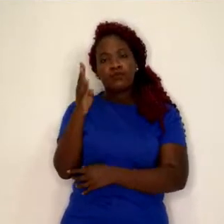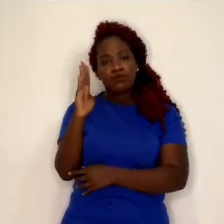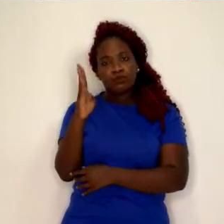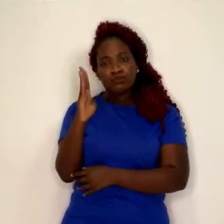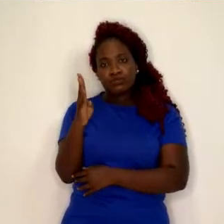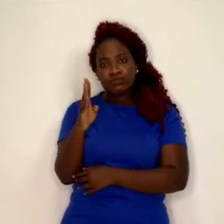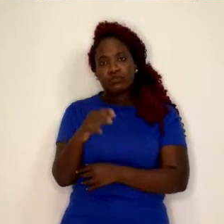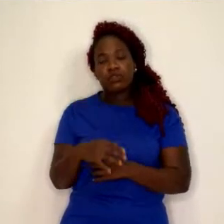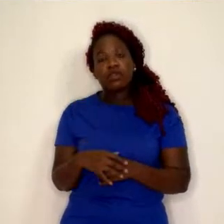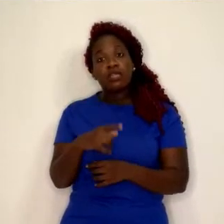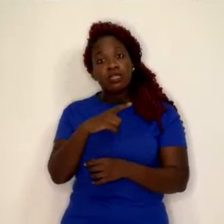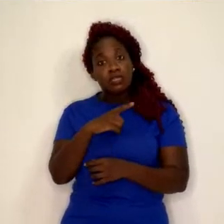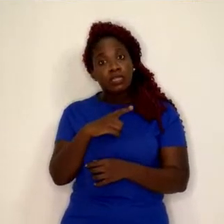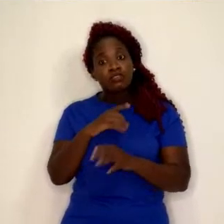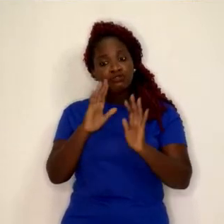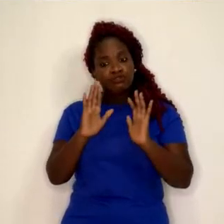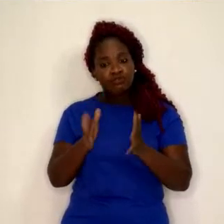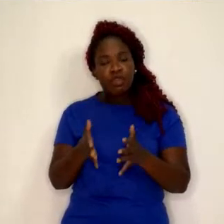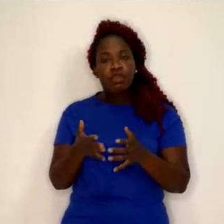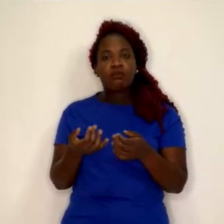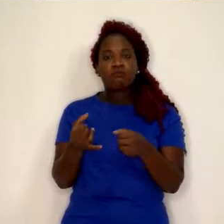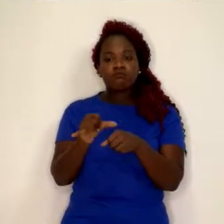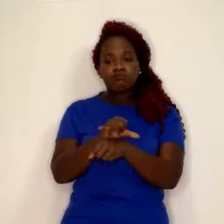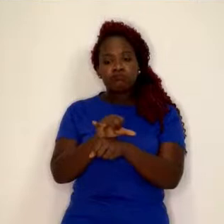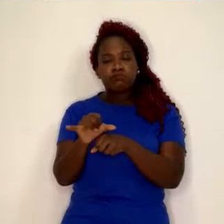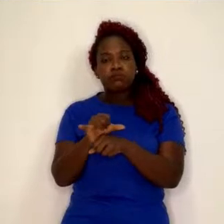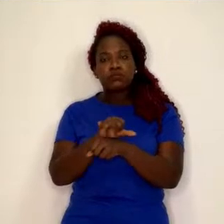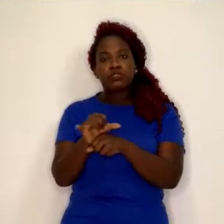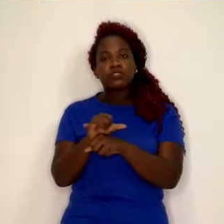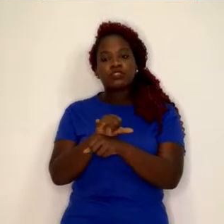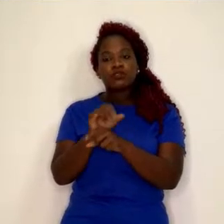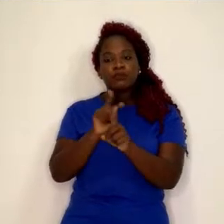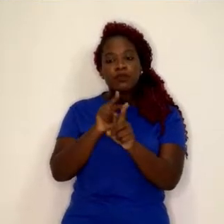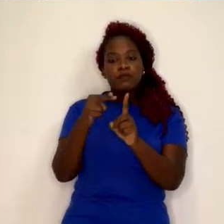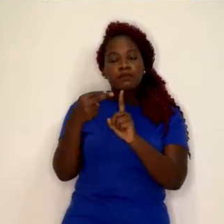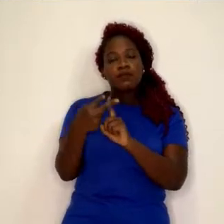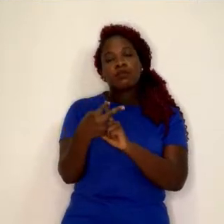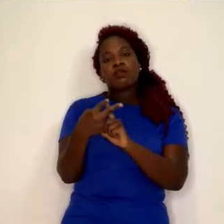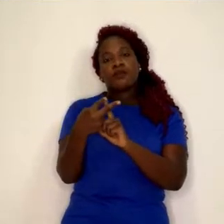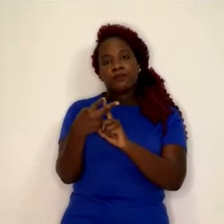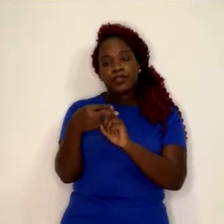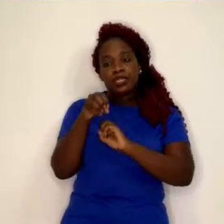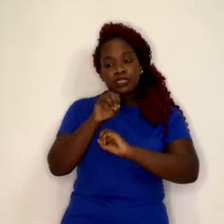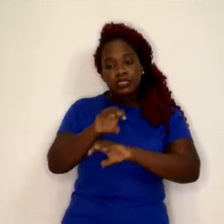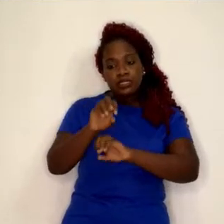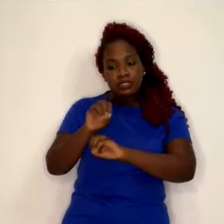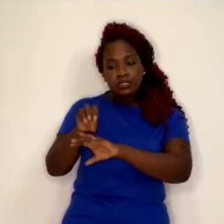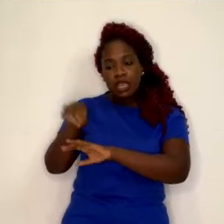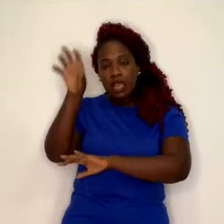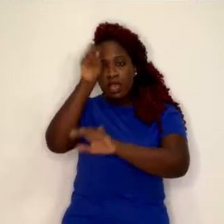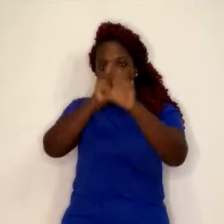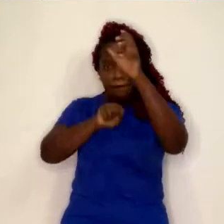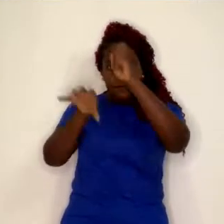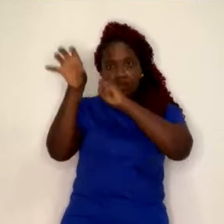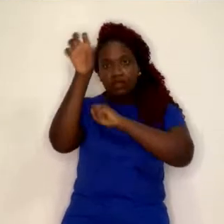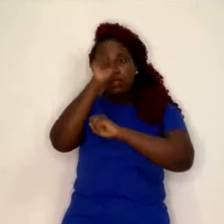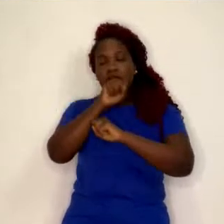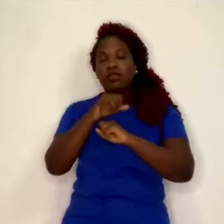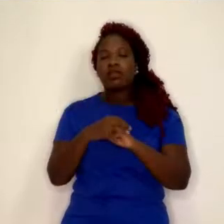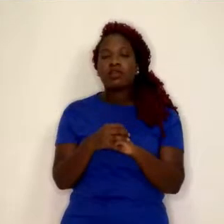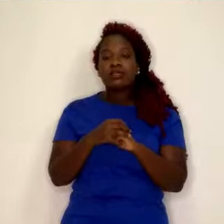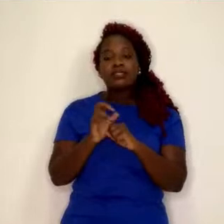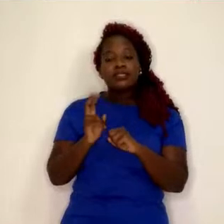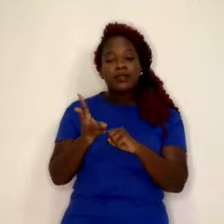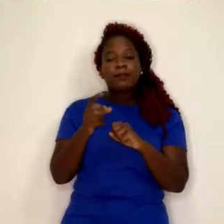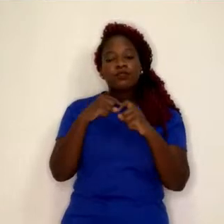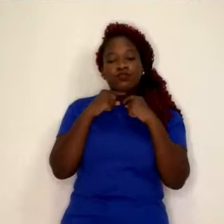chemistry, biology. There is a way of looking at the world and teaching and learning,